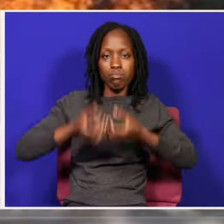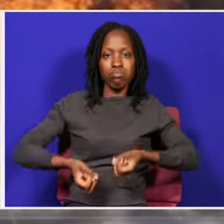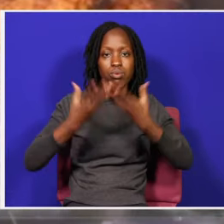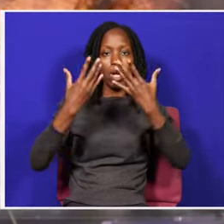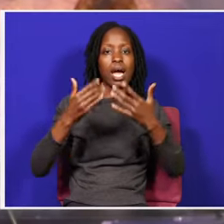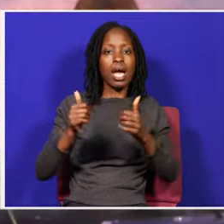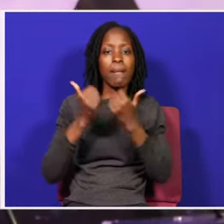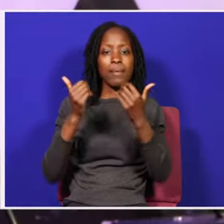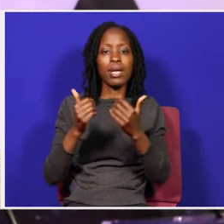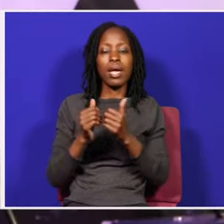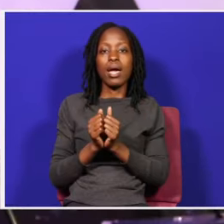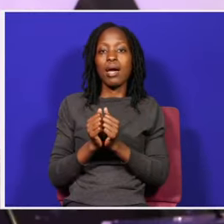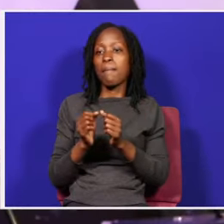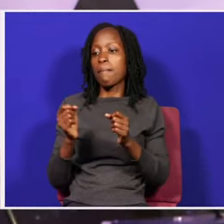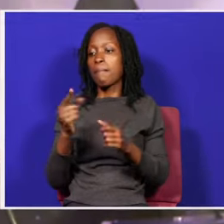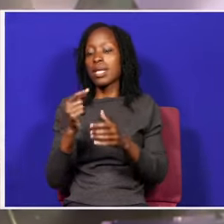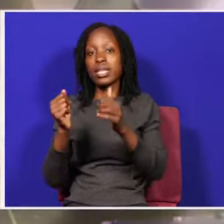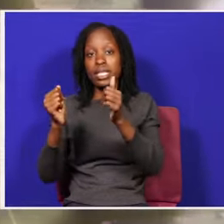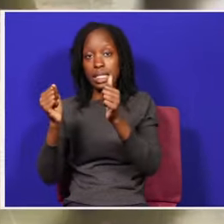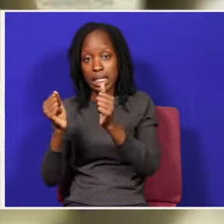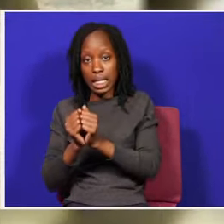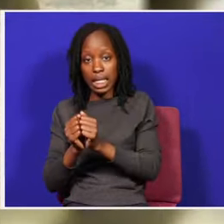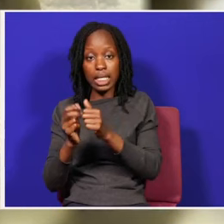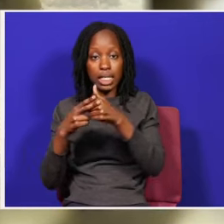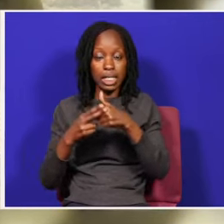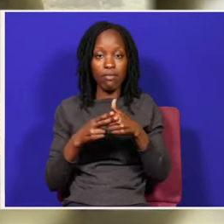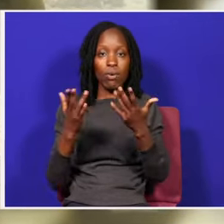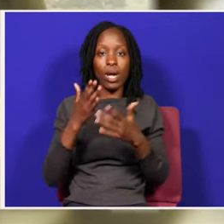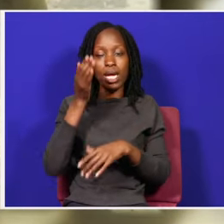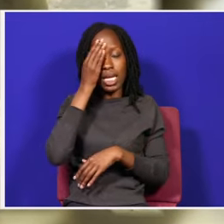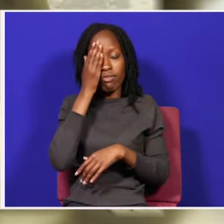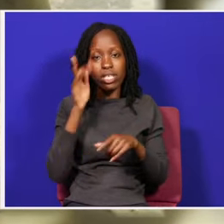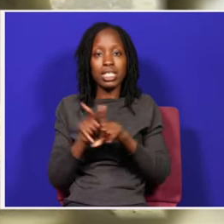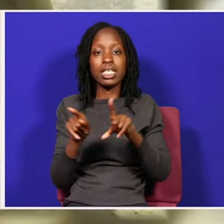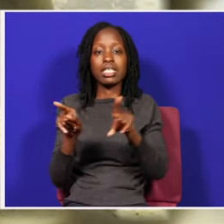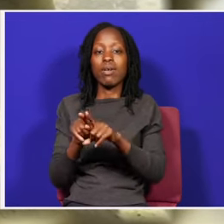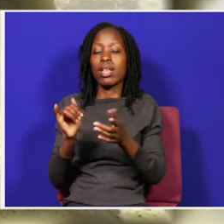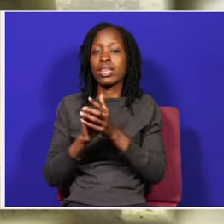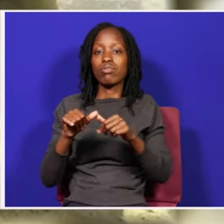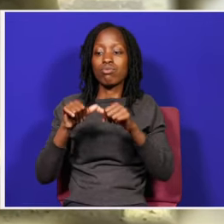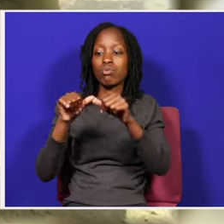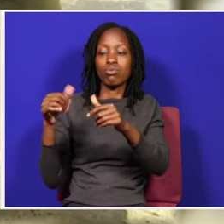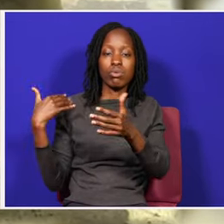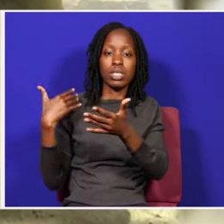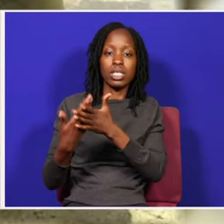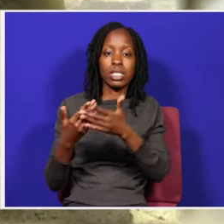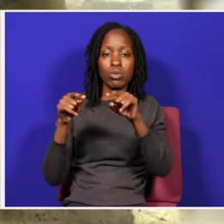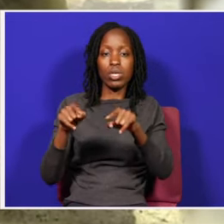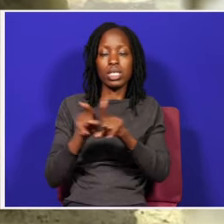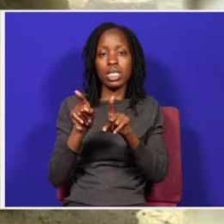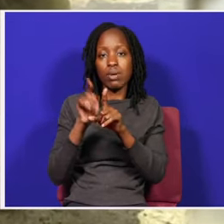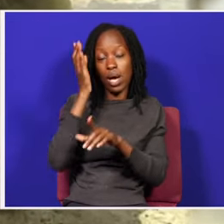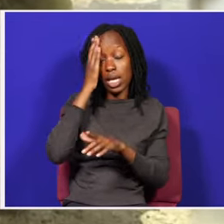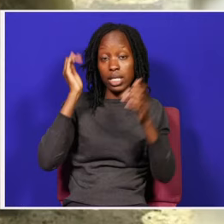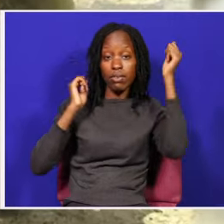which took place on October the 7th in the nation of Israel. And that's still ongoing today as the Israeli